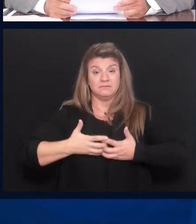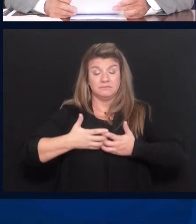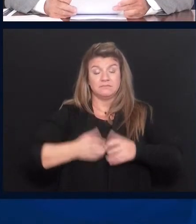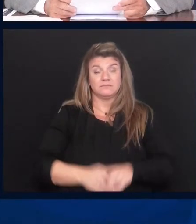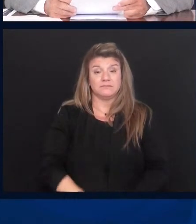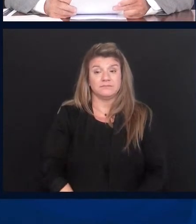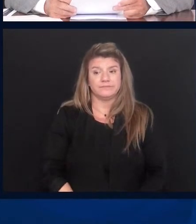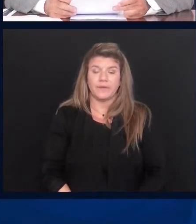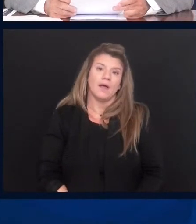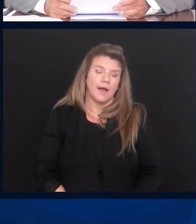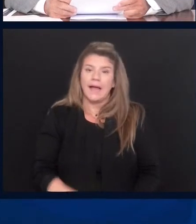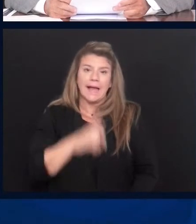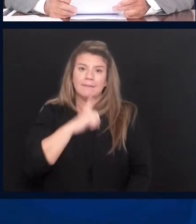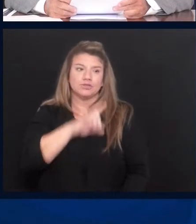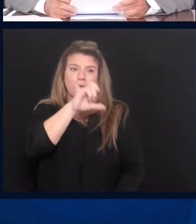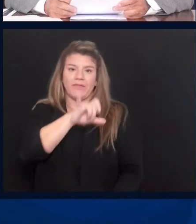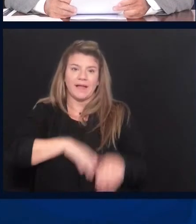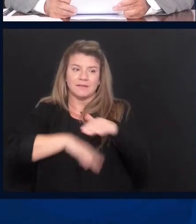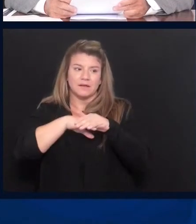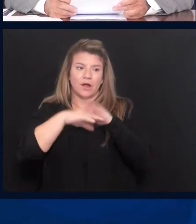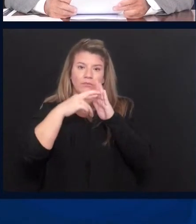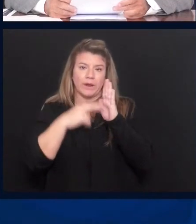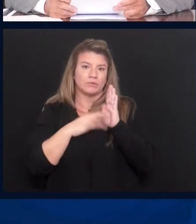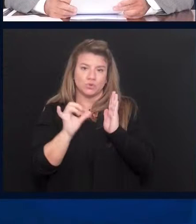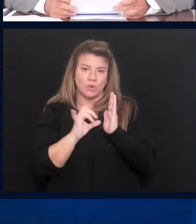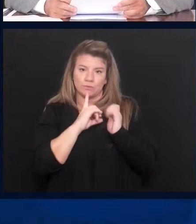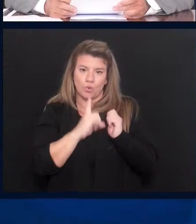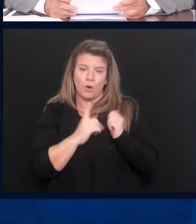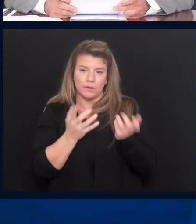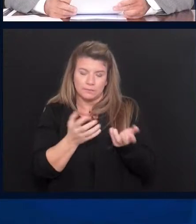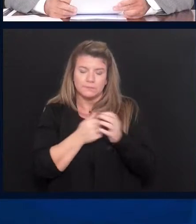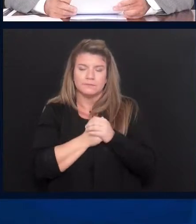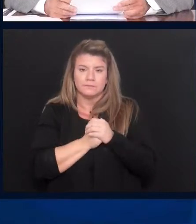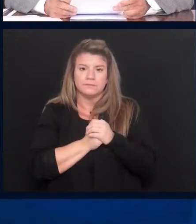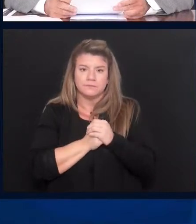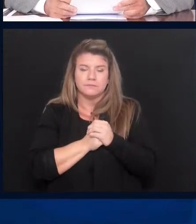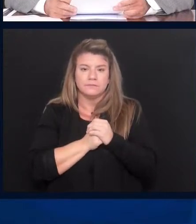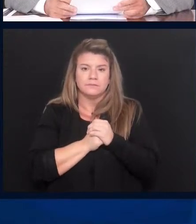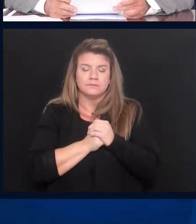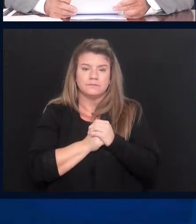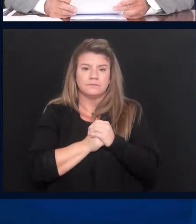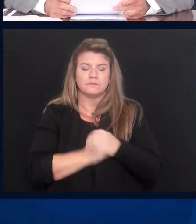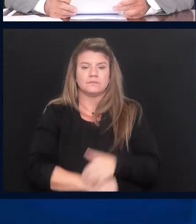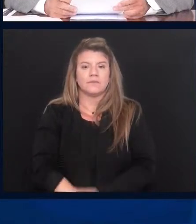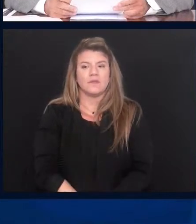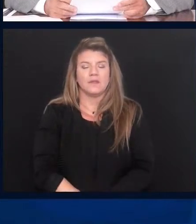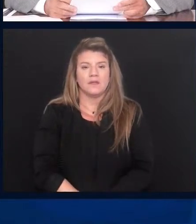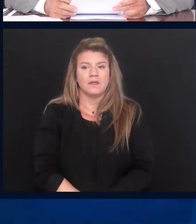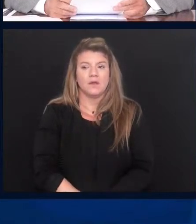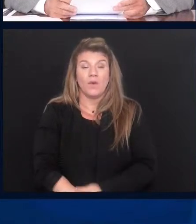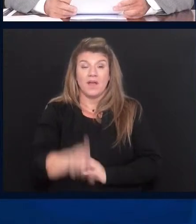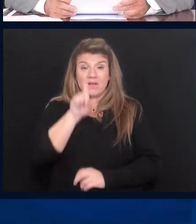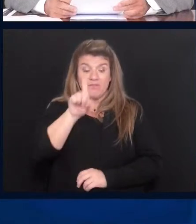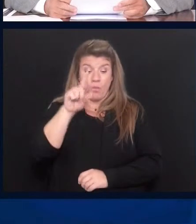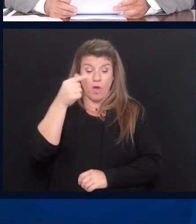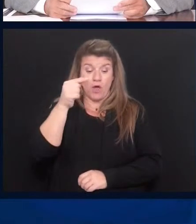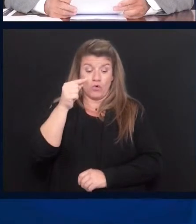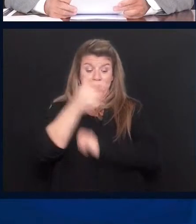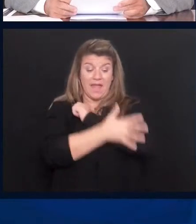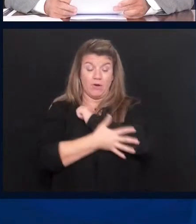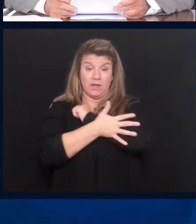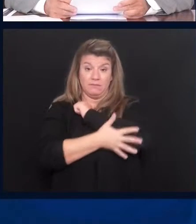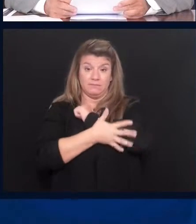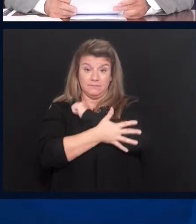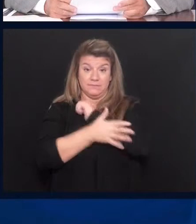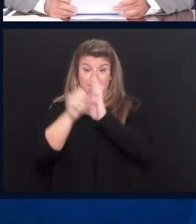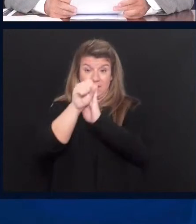I'm sure that's a record as well. You know, we have one green county in the state of West Virginia.